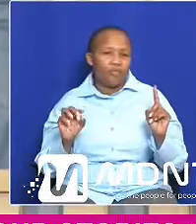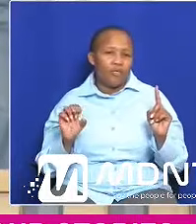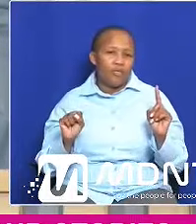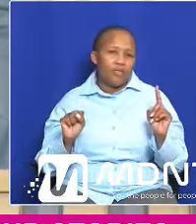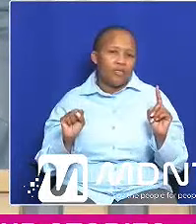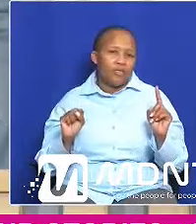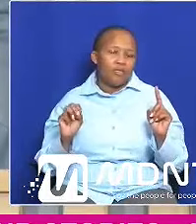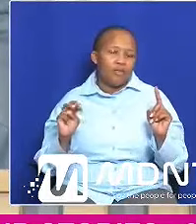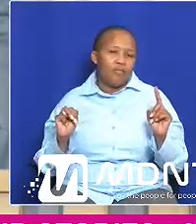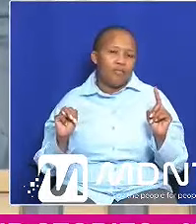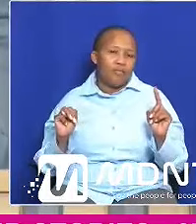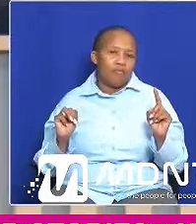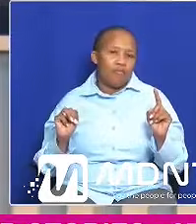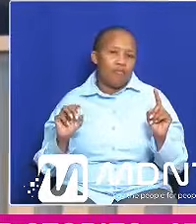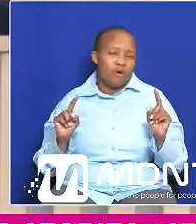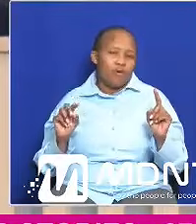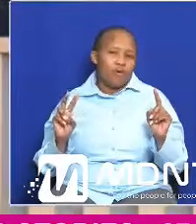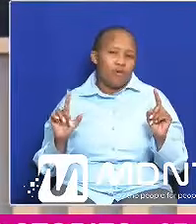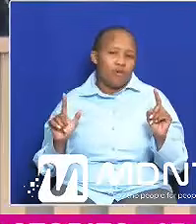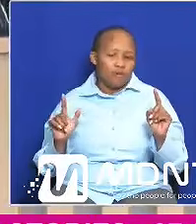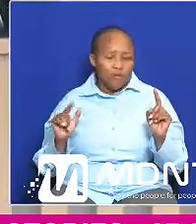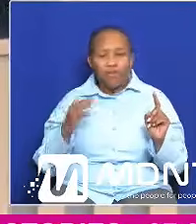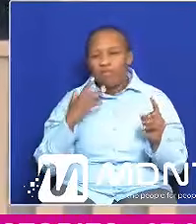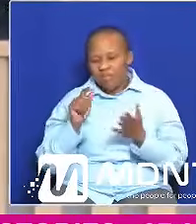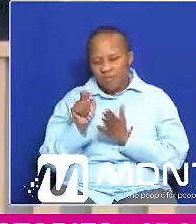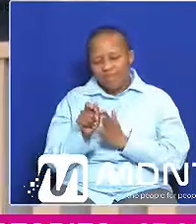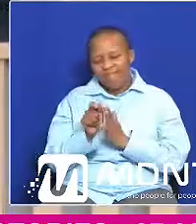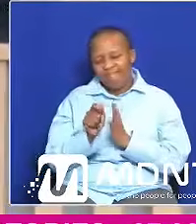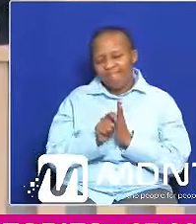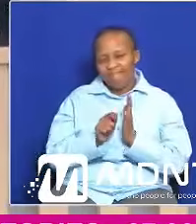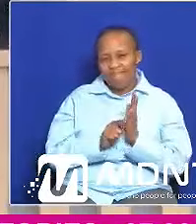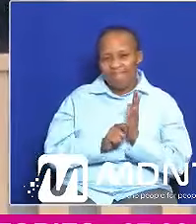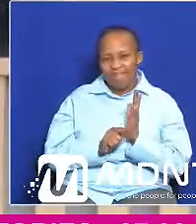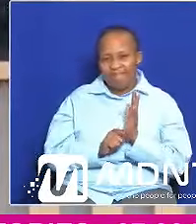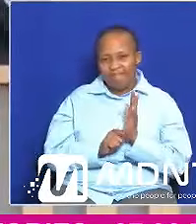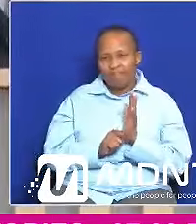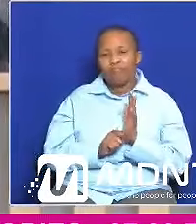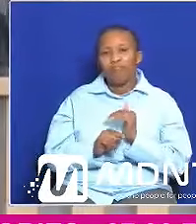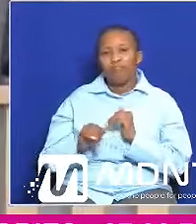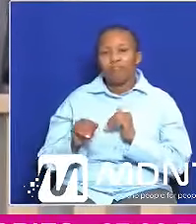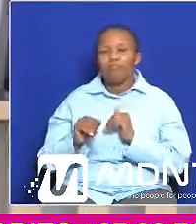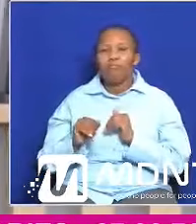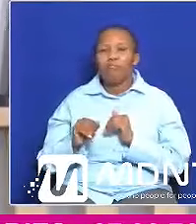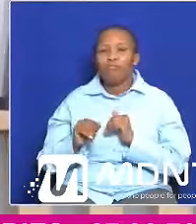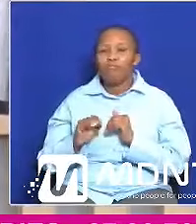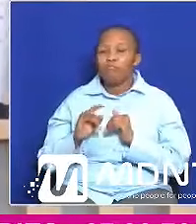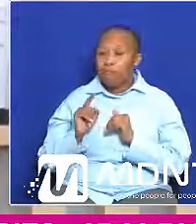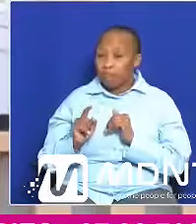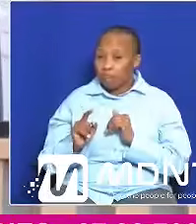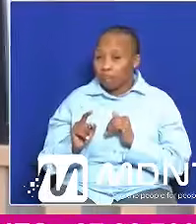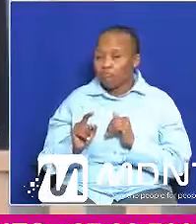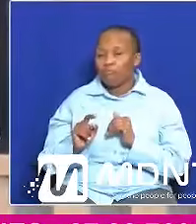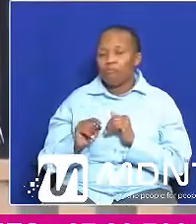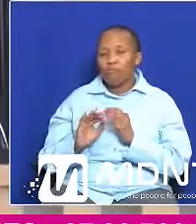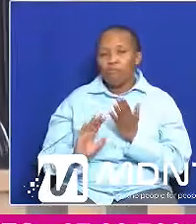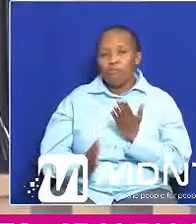If you could just make a note for yourselves, these are the annexures downloaded from the chat